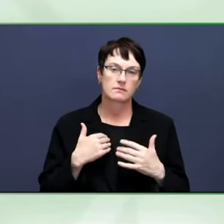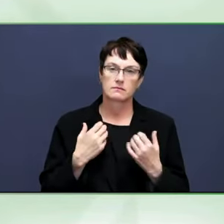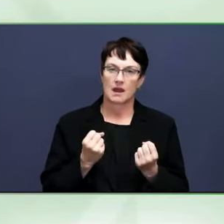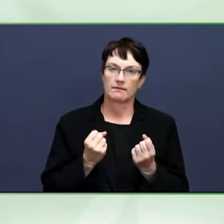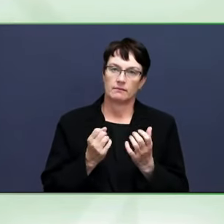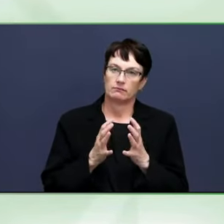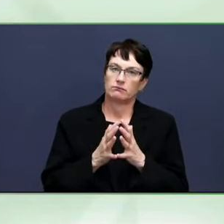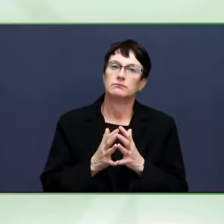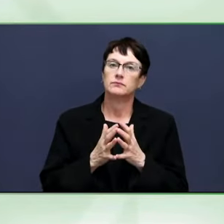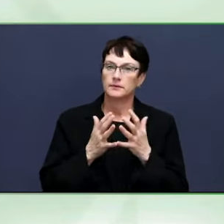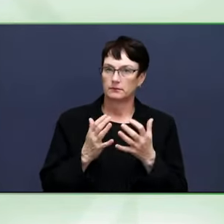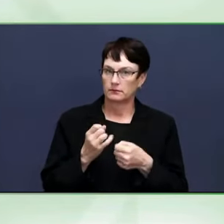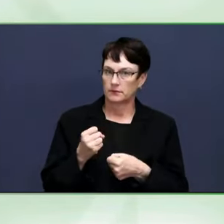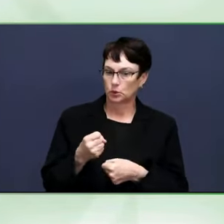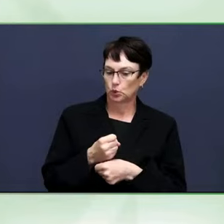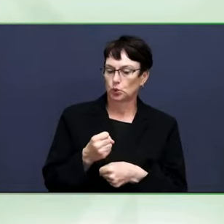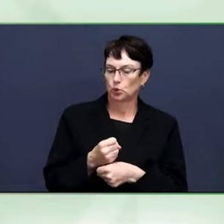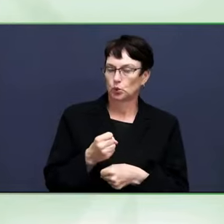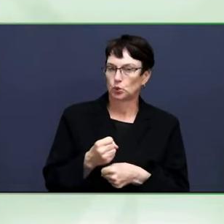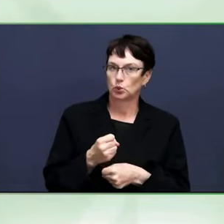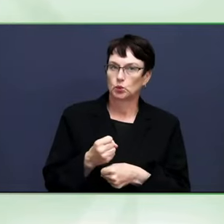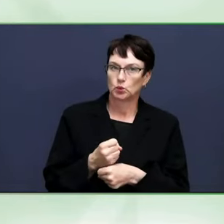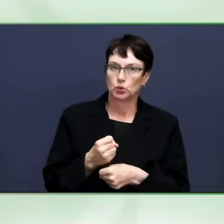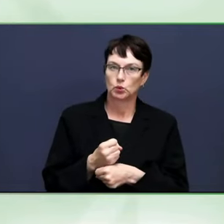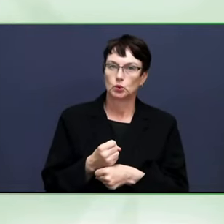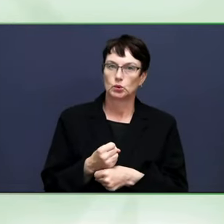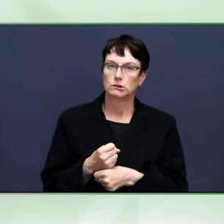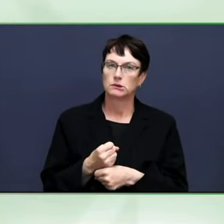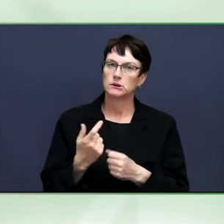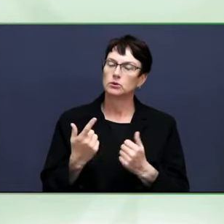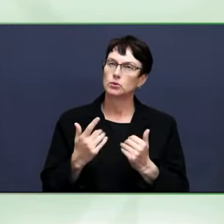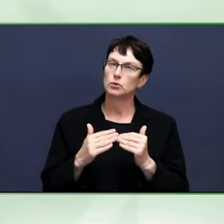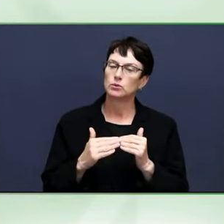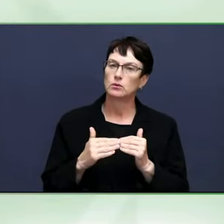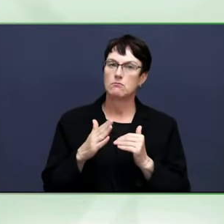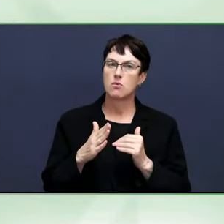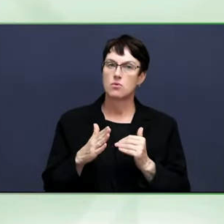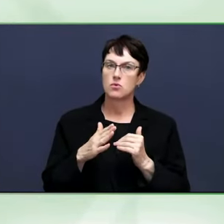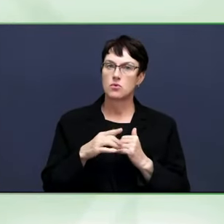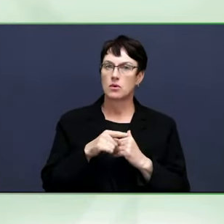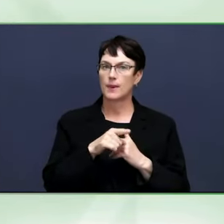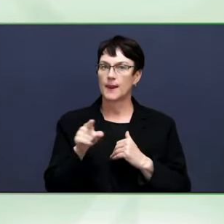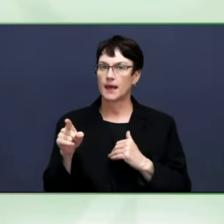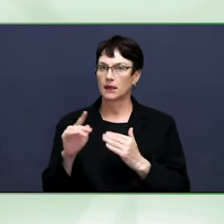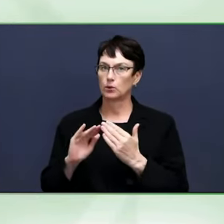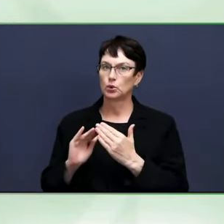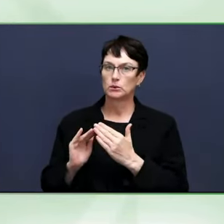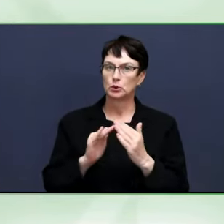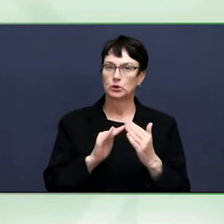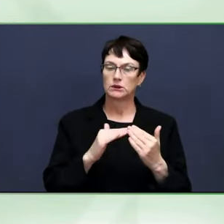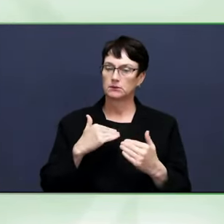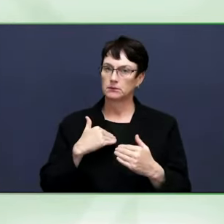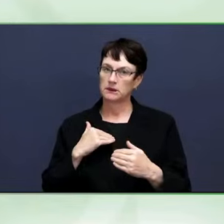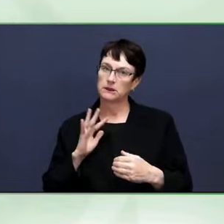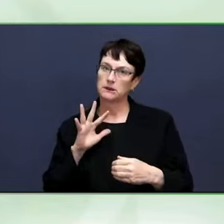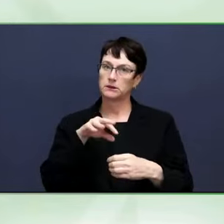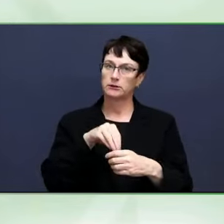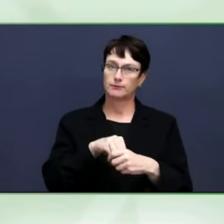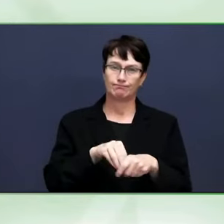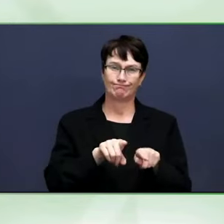be educated in the mainstream, I would not be here today with doing what I'm doing